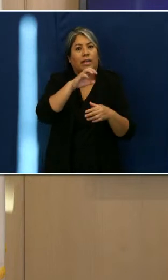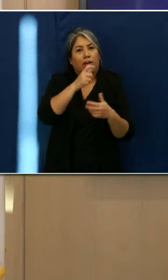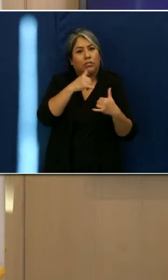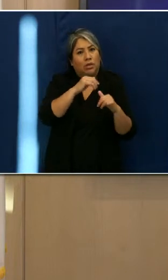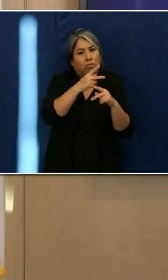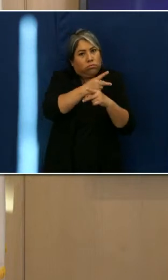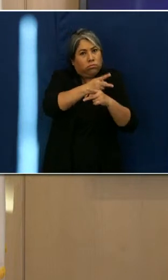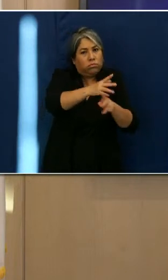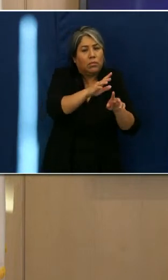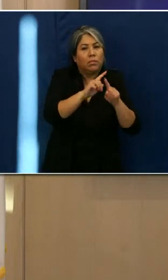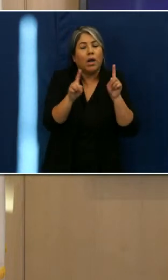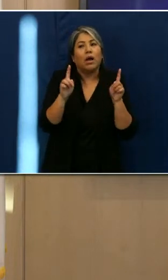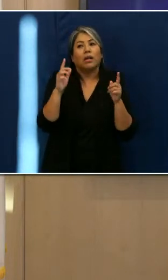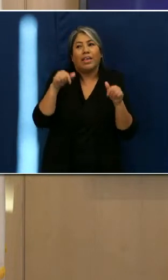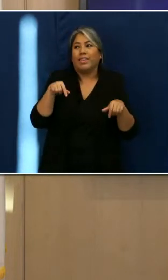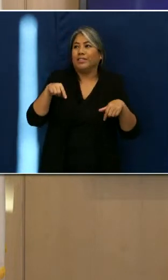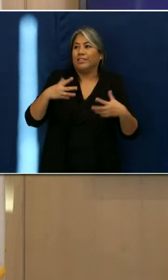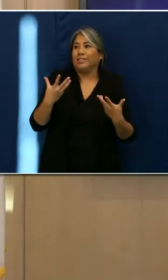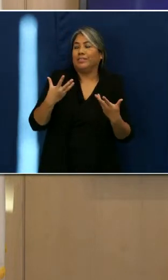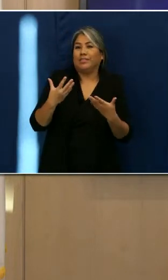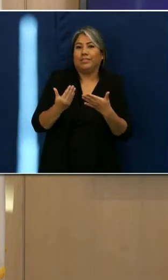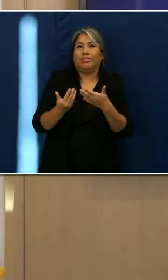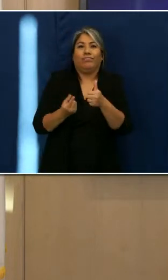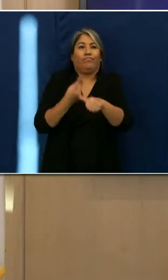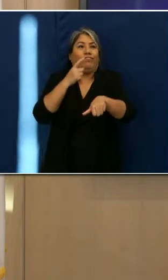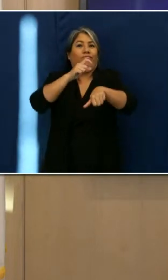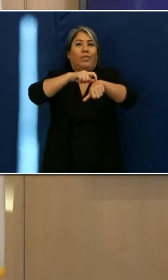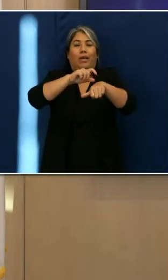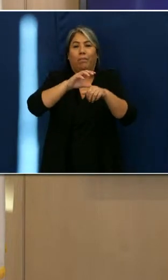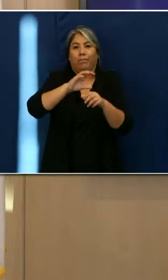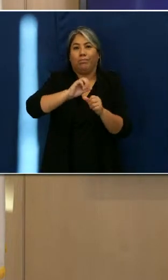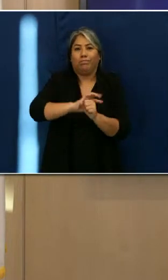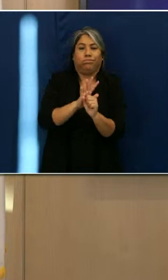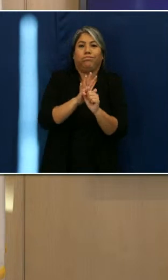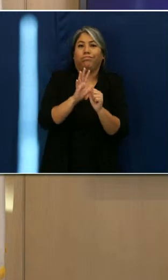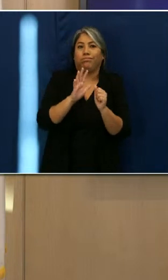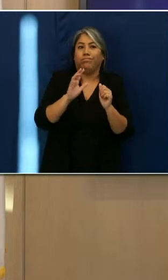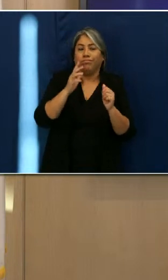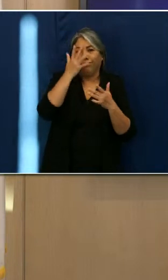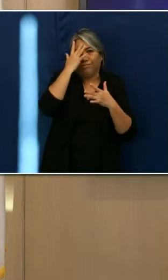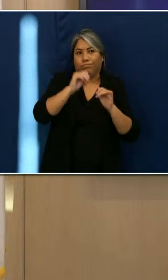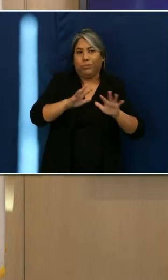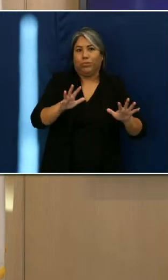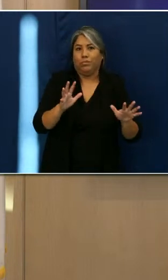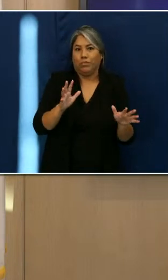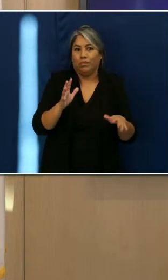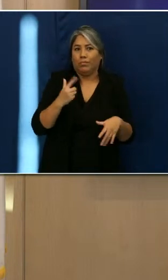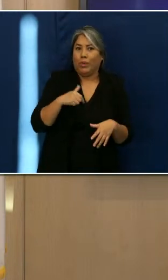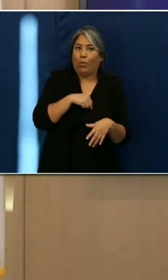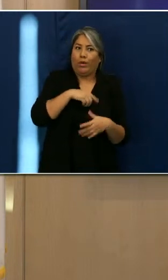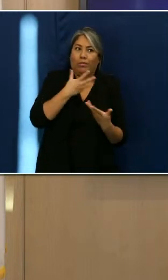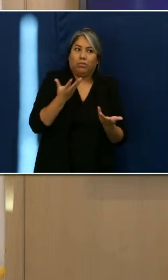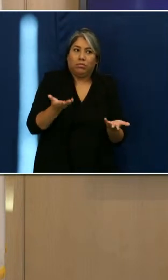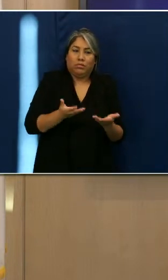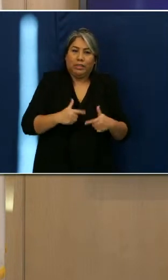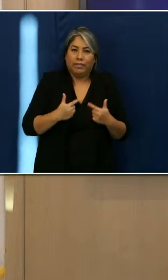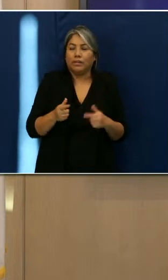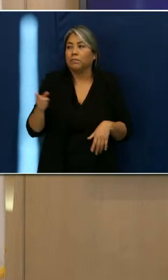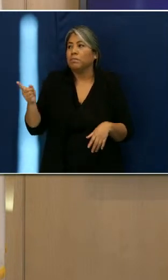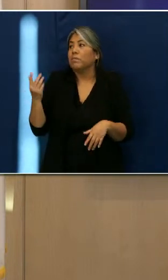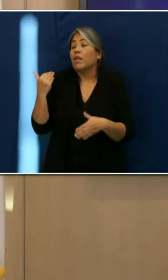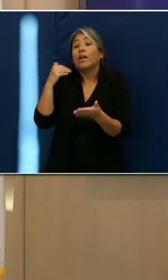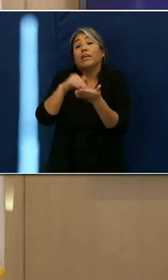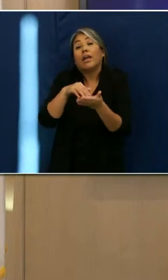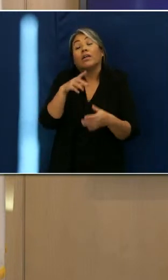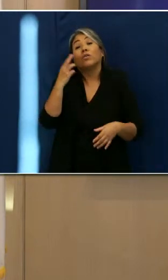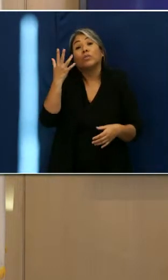it's not a crisis, but in this you know, unusual situation that we're in right now? Well, again, the reason that all this